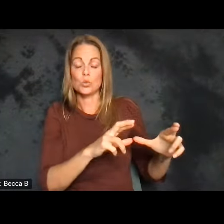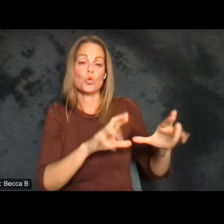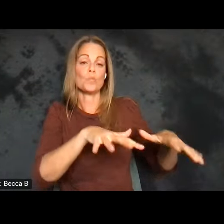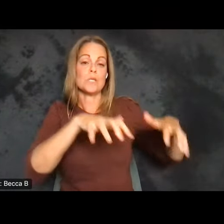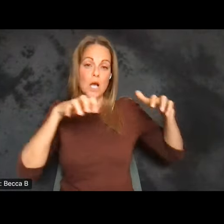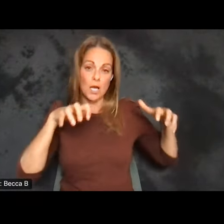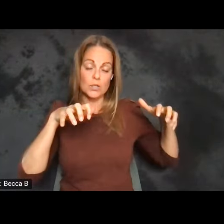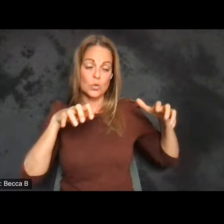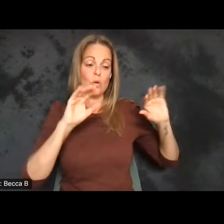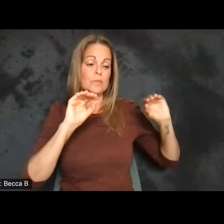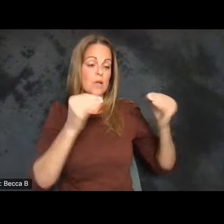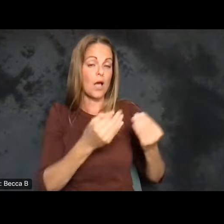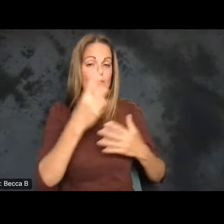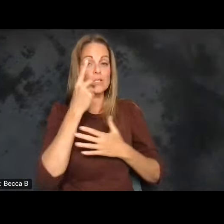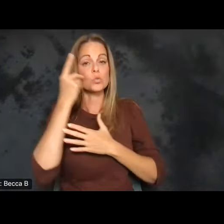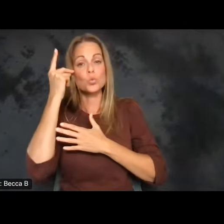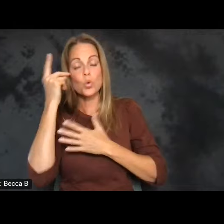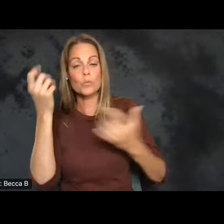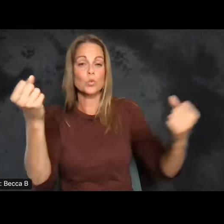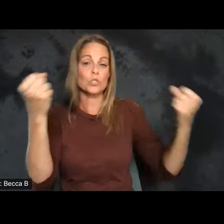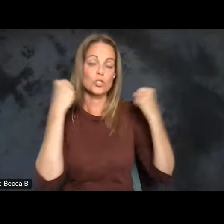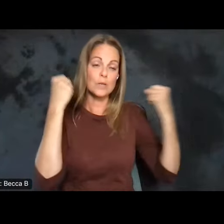cafeterias, dormitories, gymnasiums,